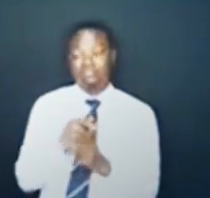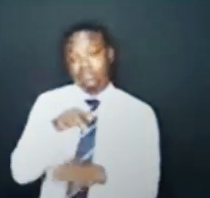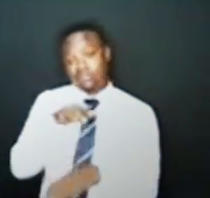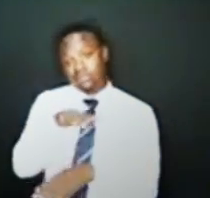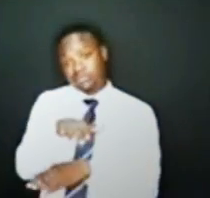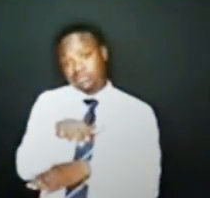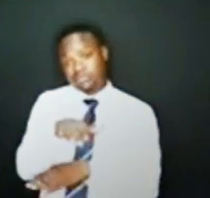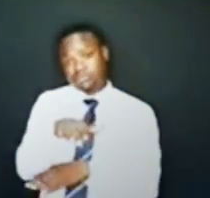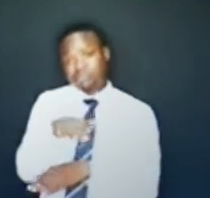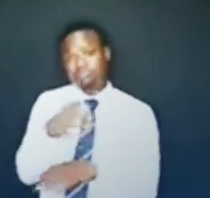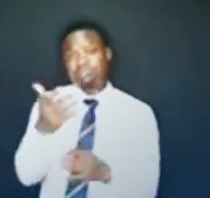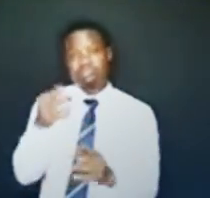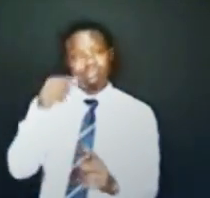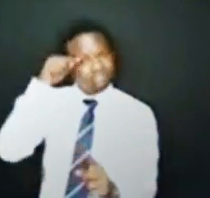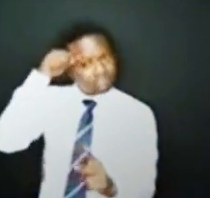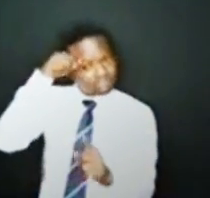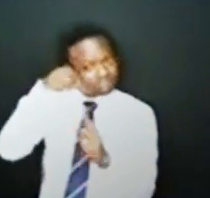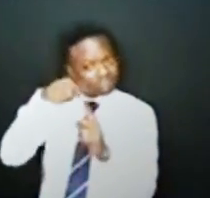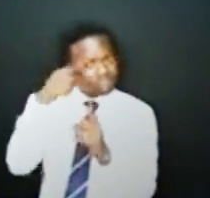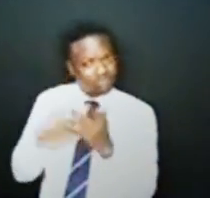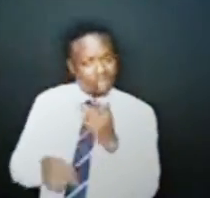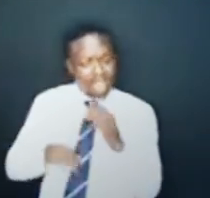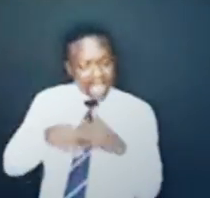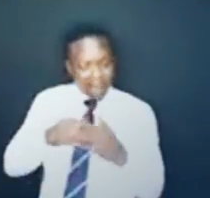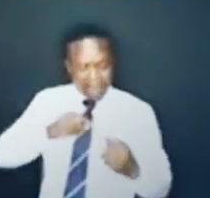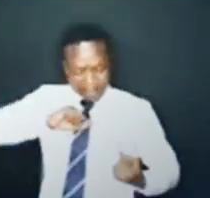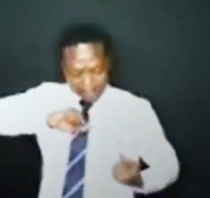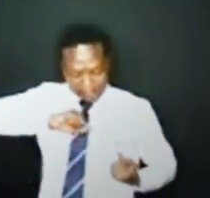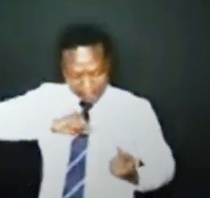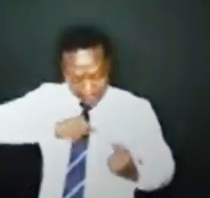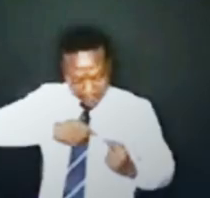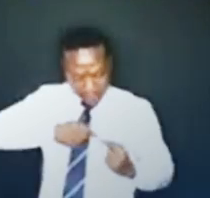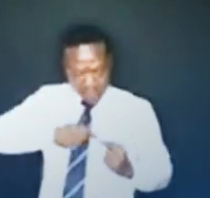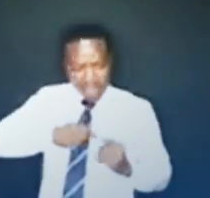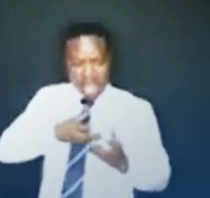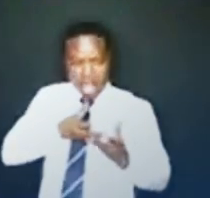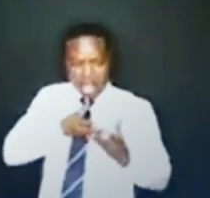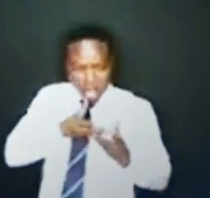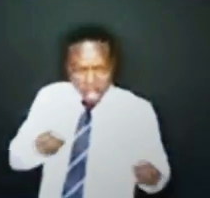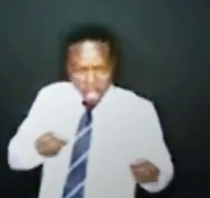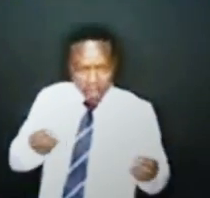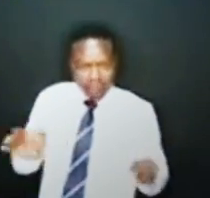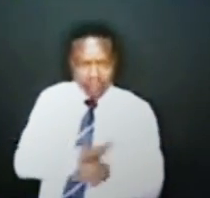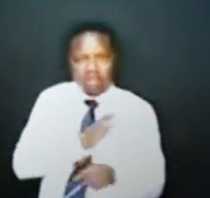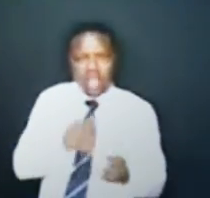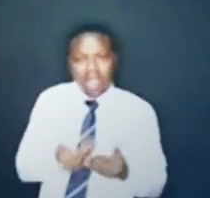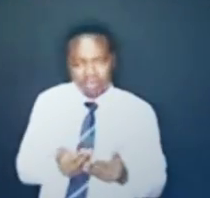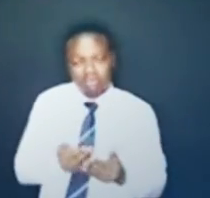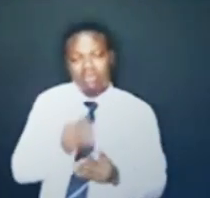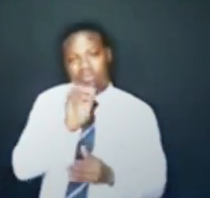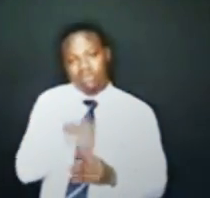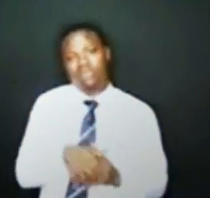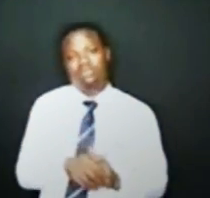be looking at how to deal with bitterness proper. So last week